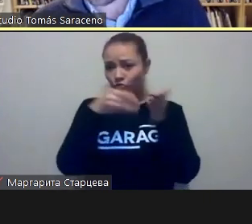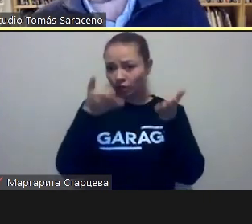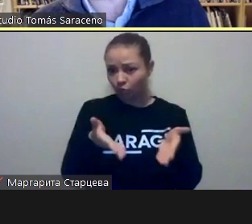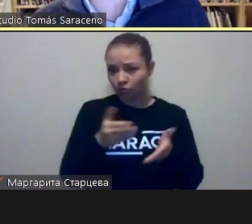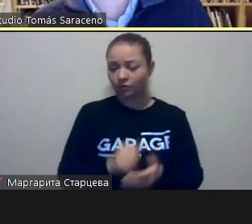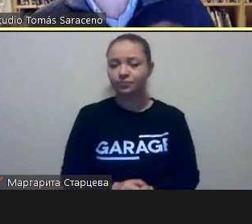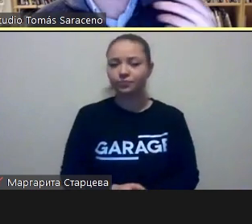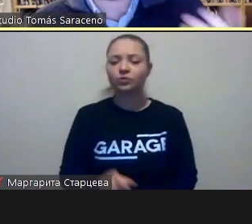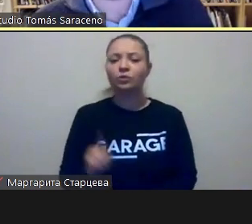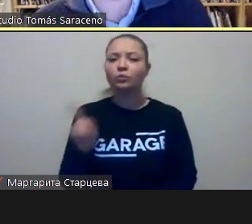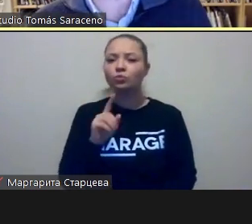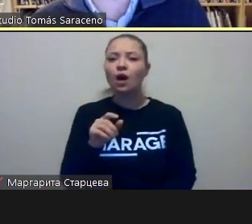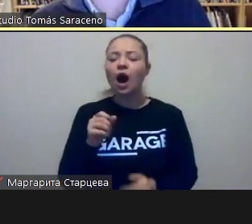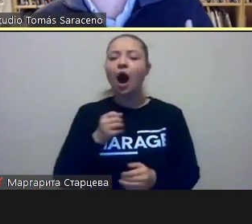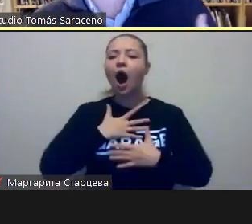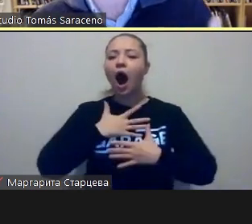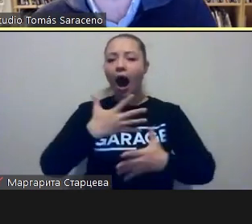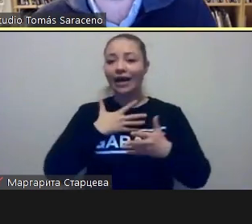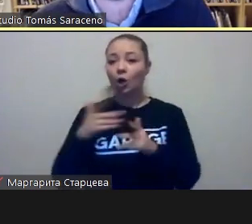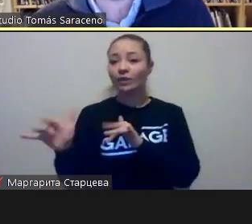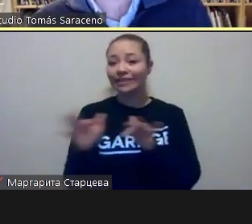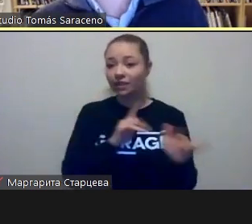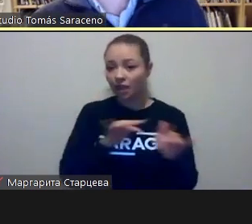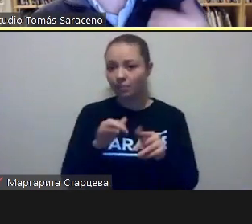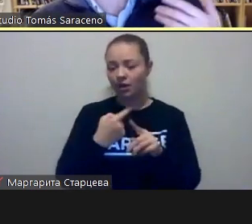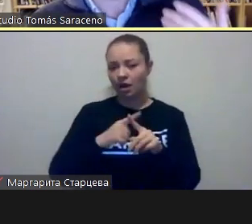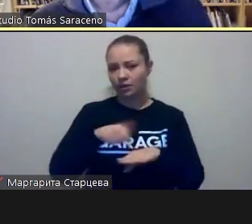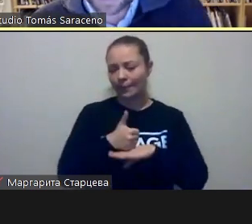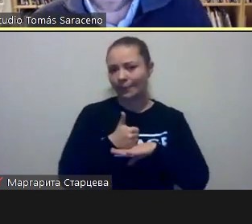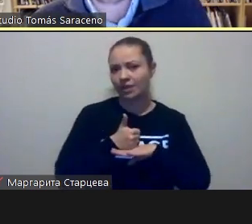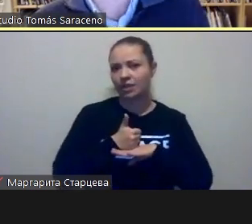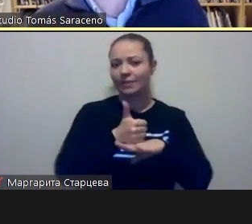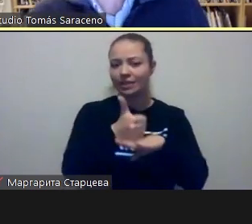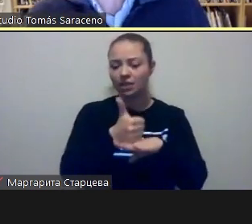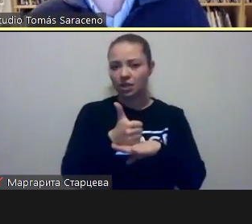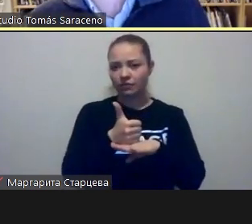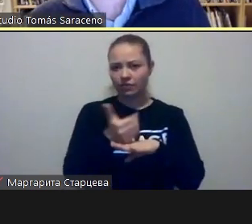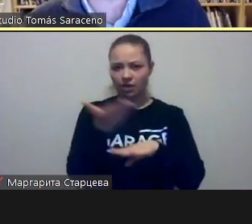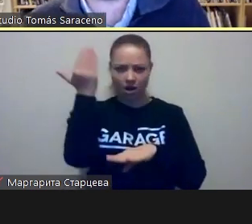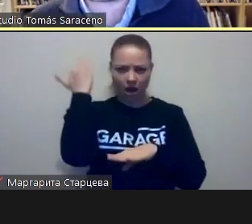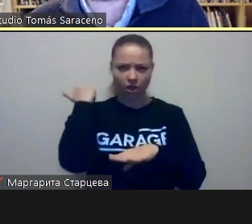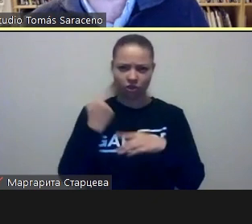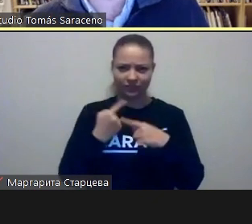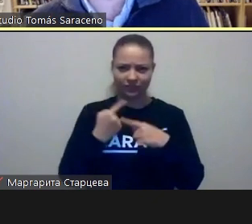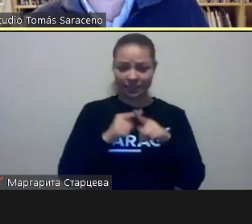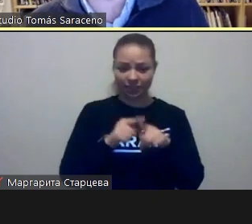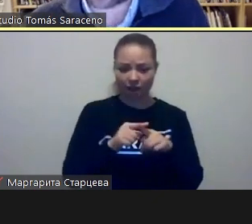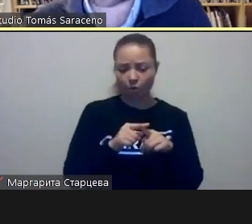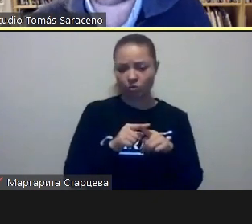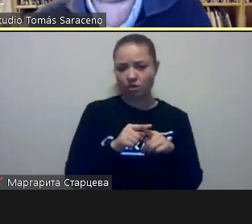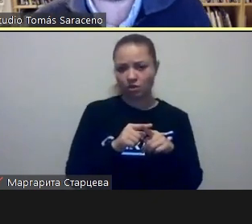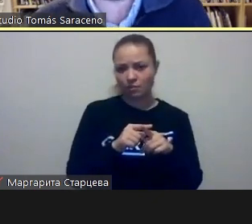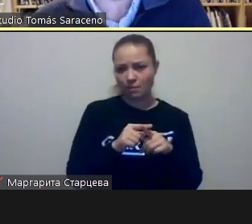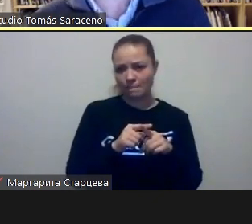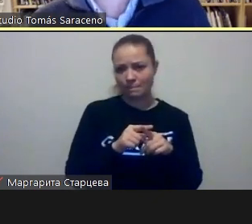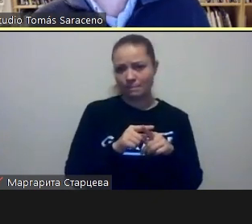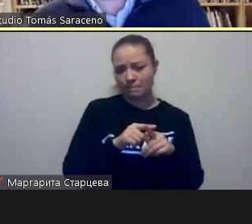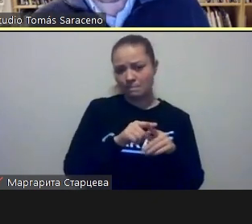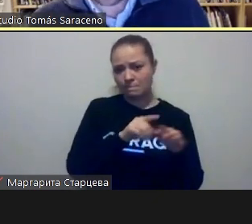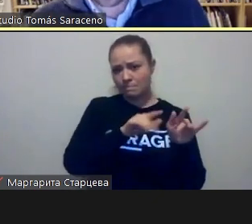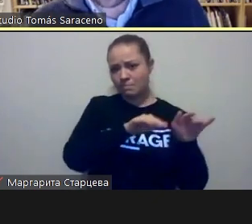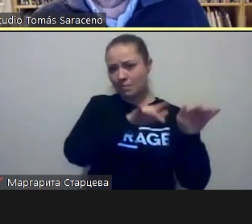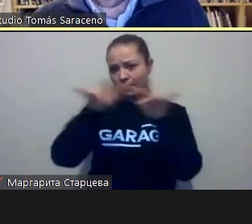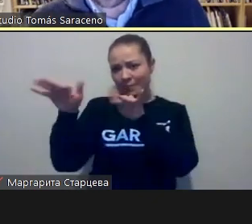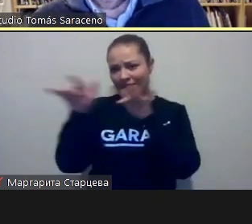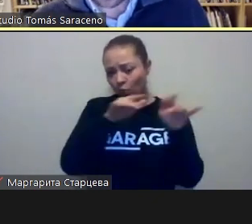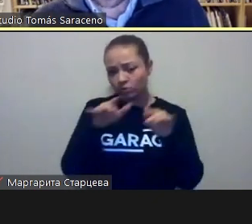dominated some of the discourse, and now is this aerostatic. And it comes this idea of stillness in motion. Has been